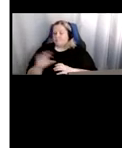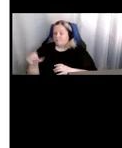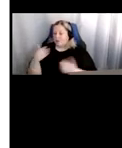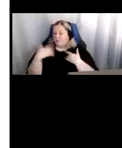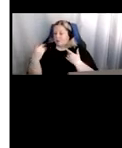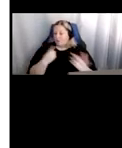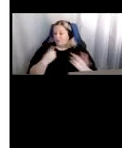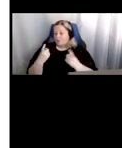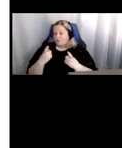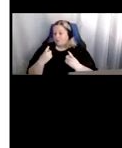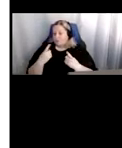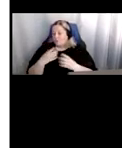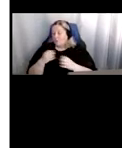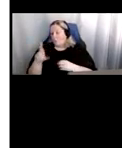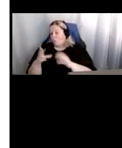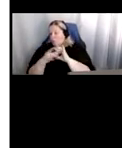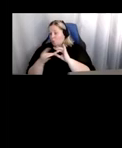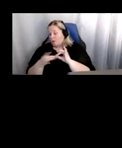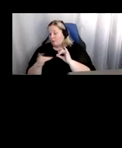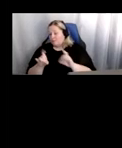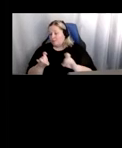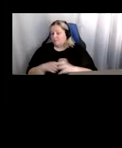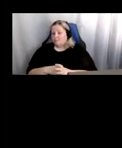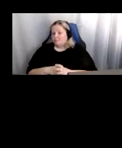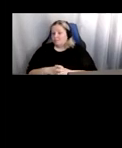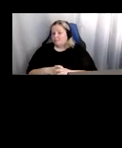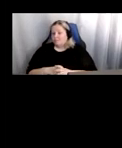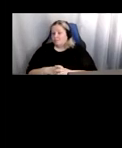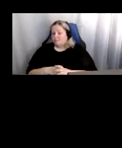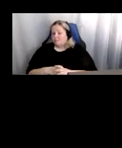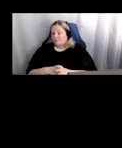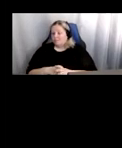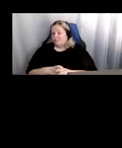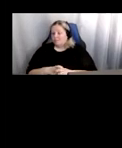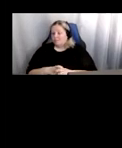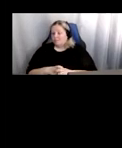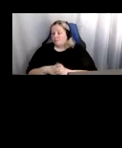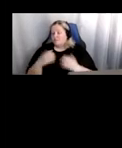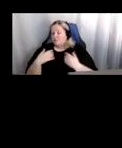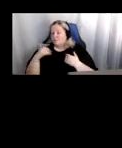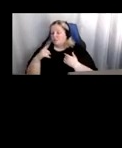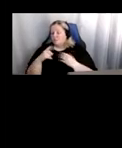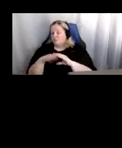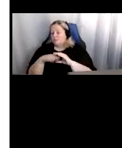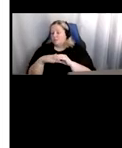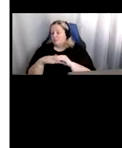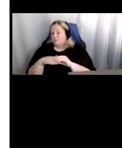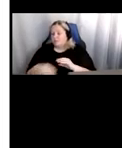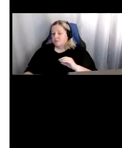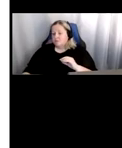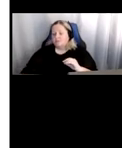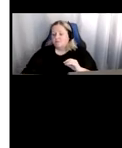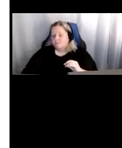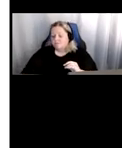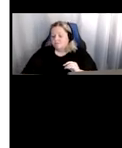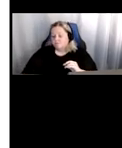questions or comments? There was a question in the chat by Alejandra Sanchez, and